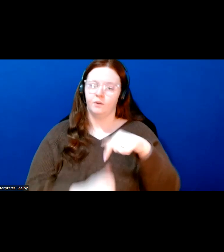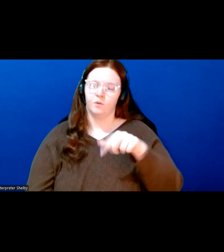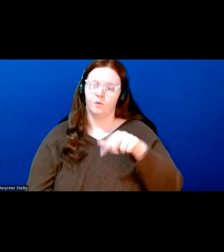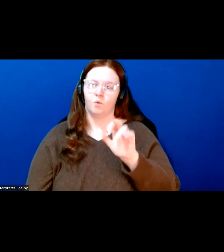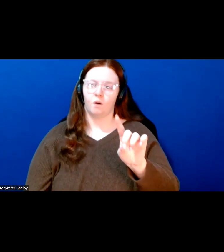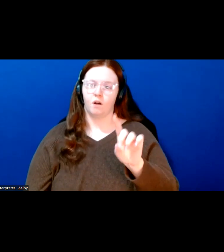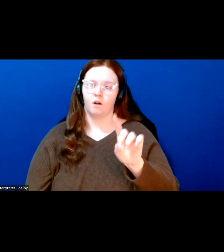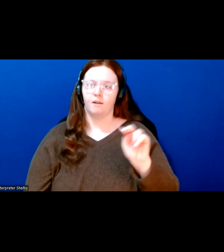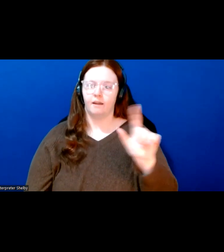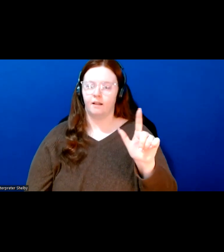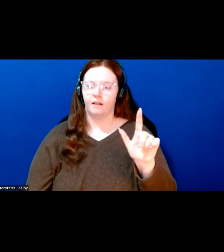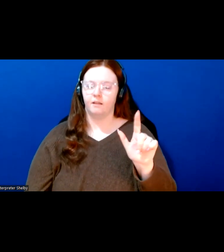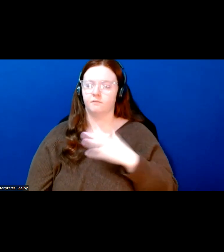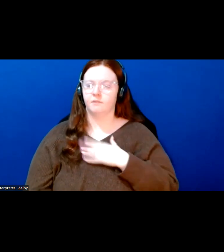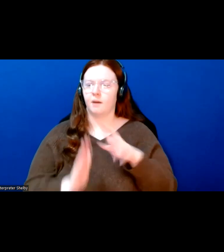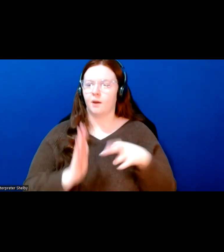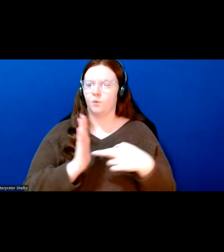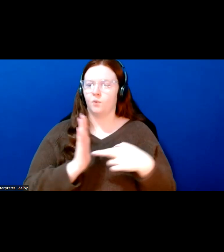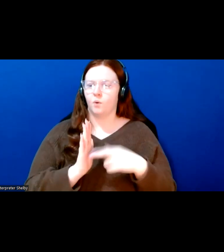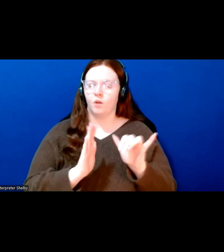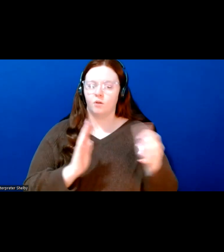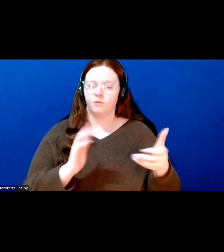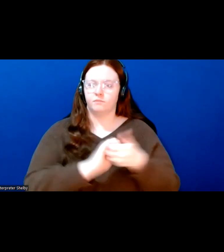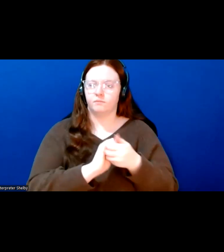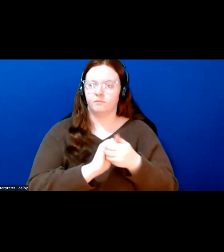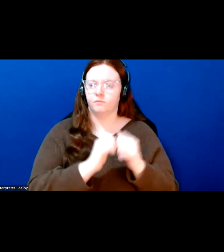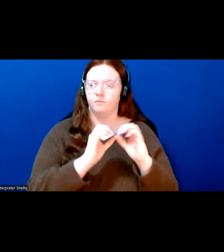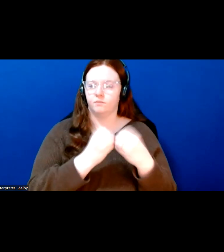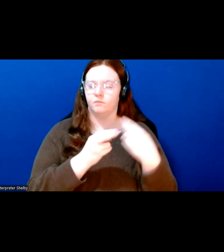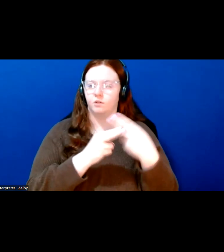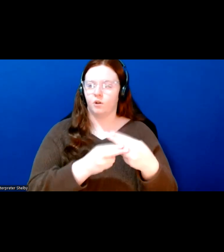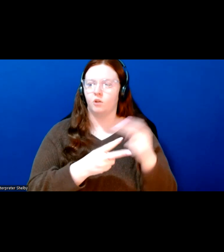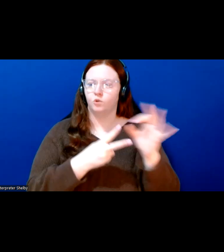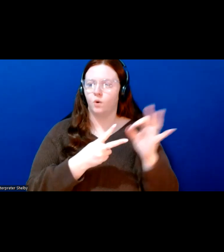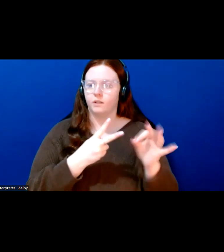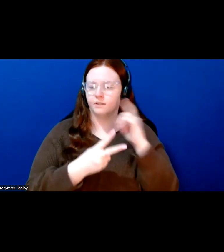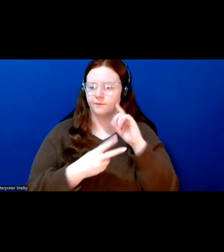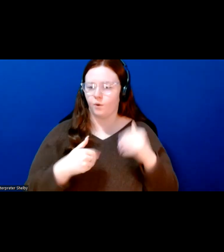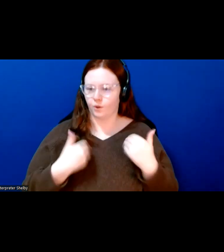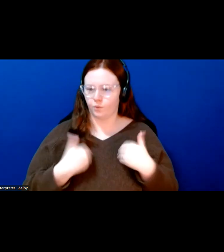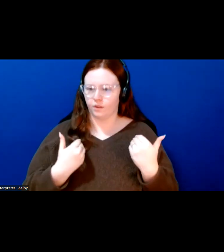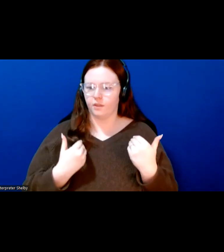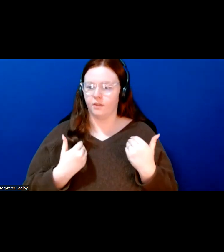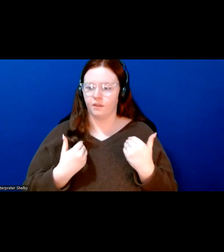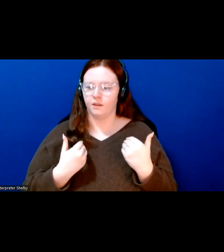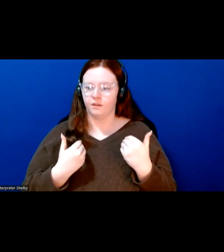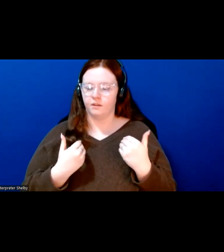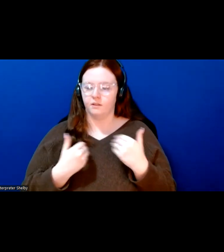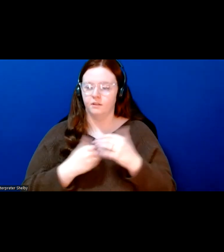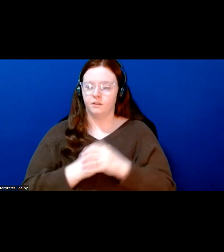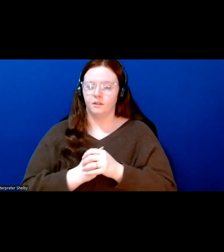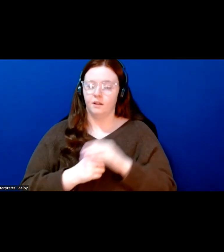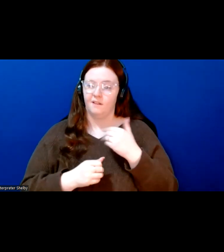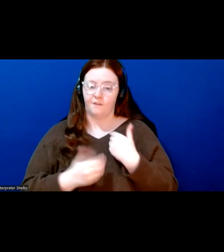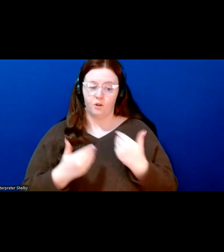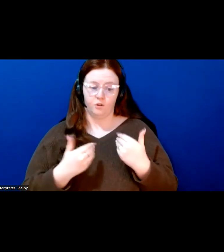my role is also in partnership with an organization called Choices for Youth, because from the available data that Choices